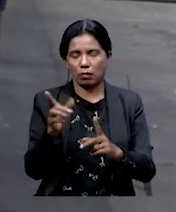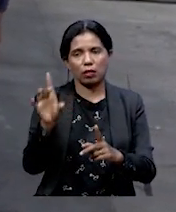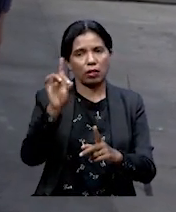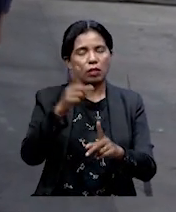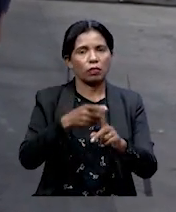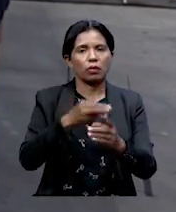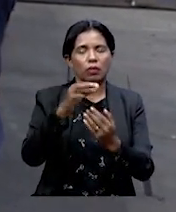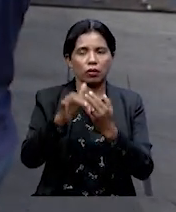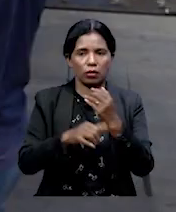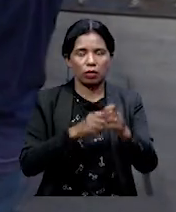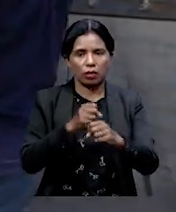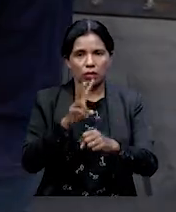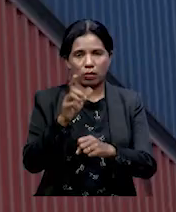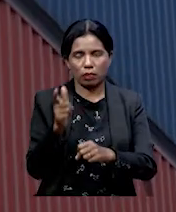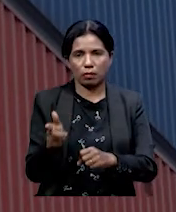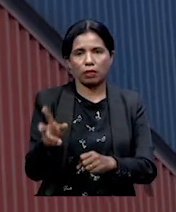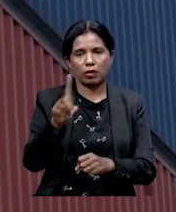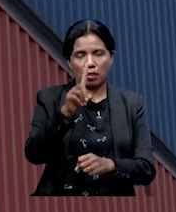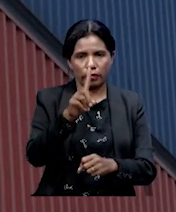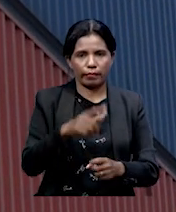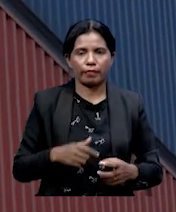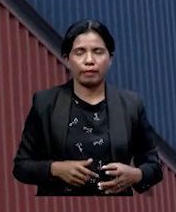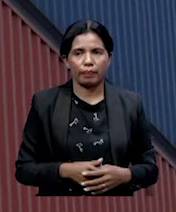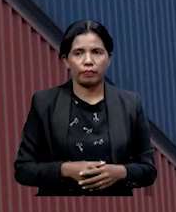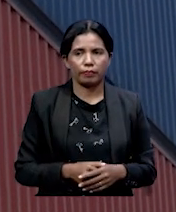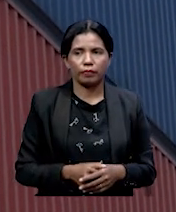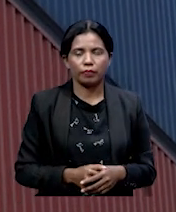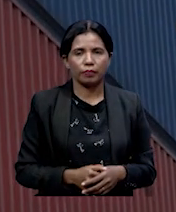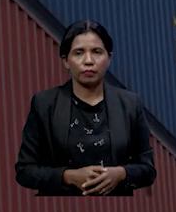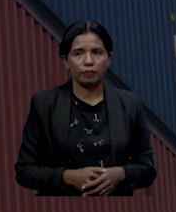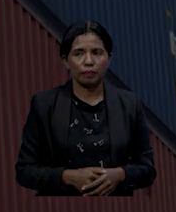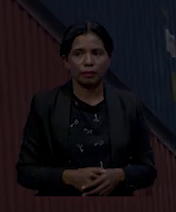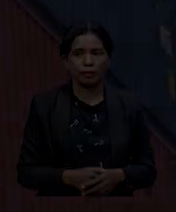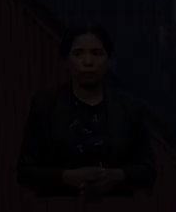fulan zuilu tinirin rua nulu resing ida. Tito Silva, Juliana Pereira, GMN.